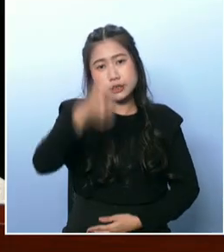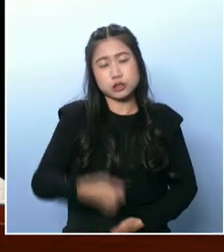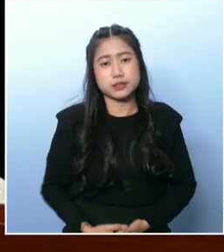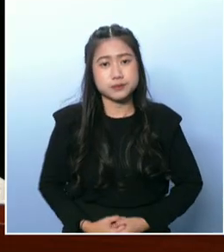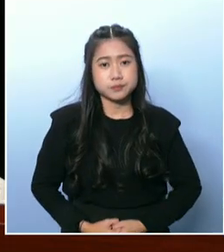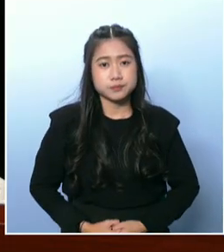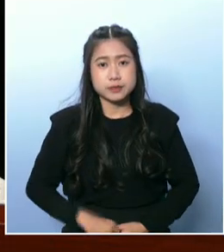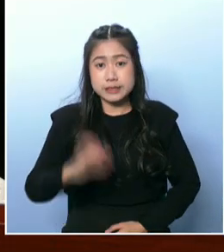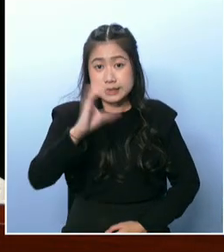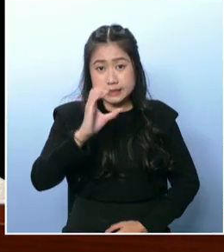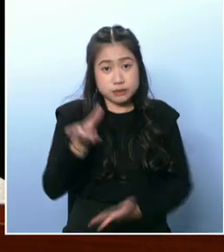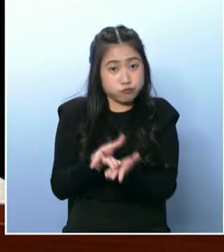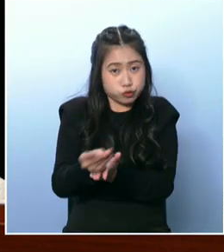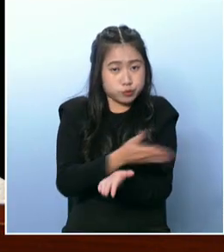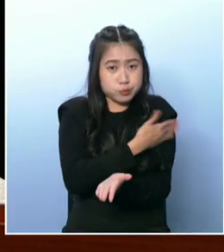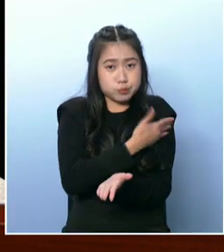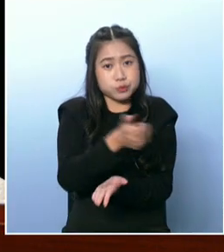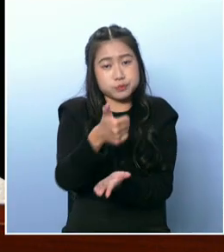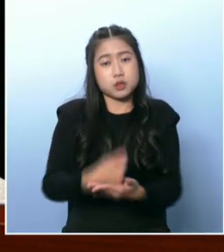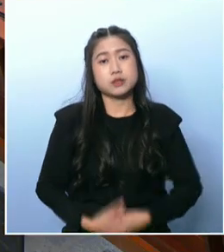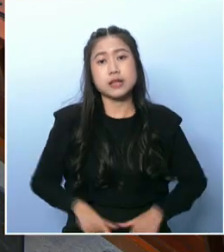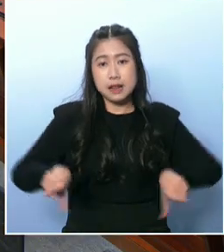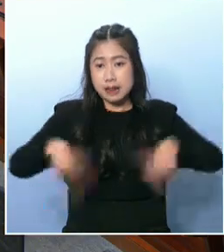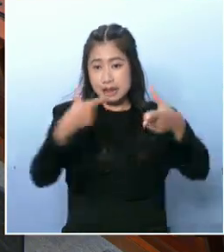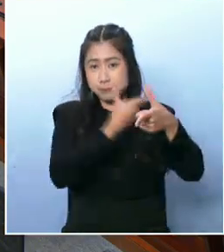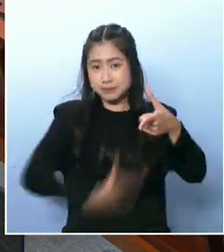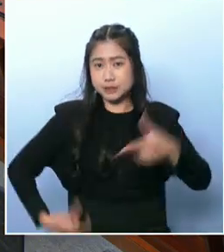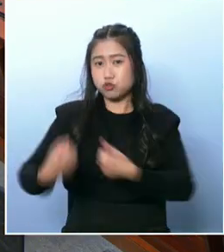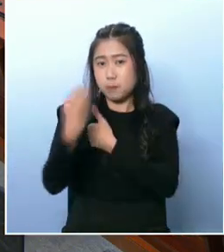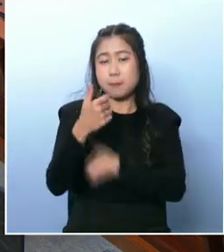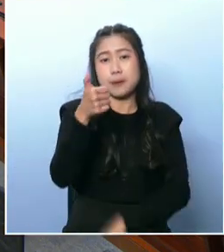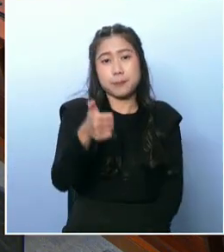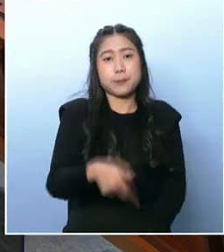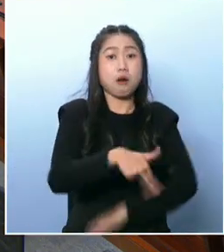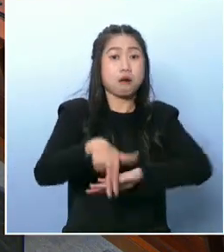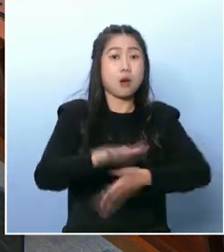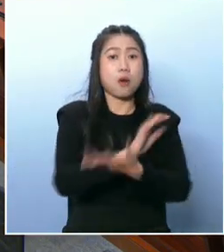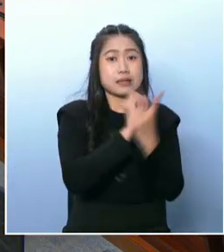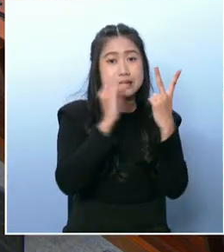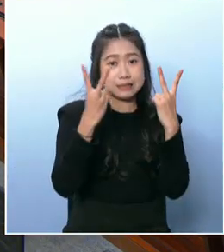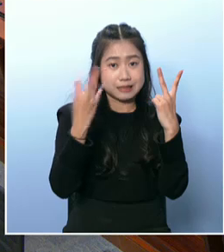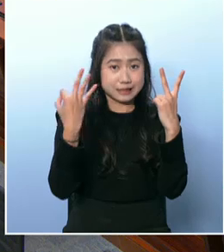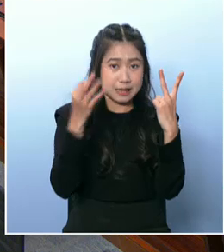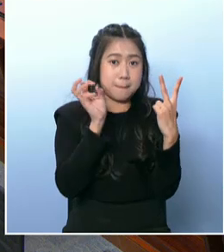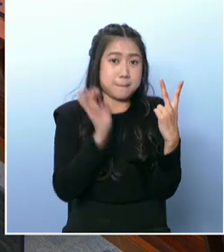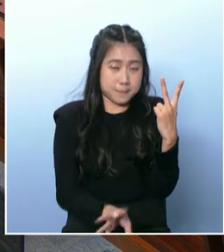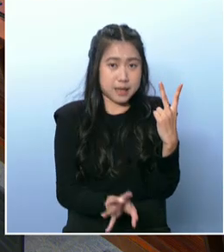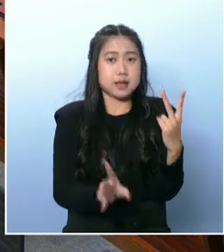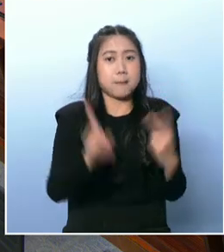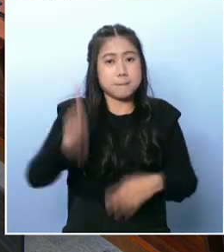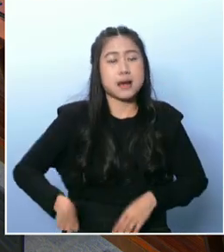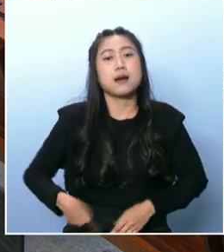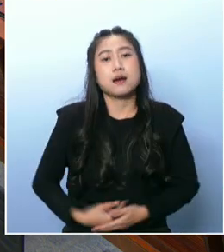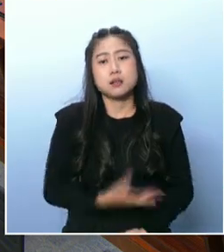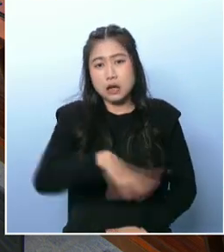of the service. What is your view on that? The small group home for mildly mentally handicapped children. Well, the